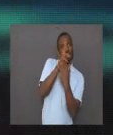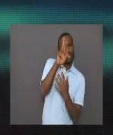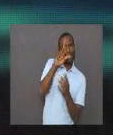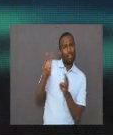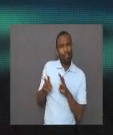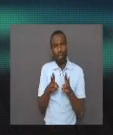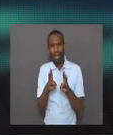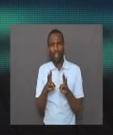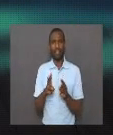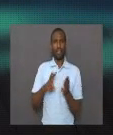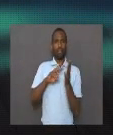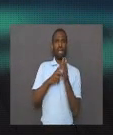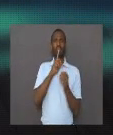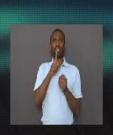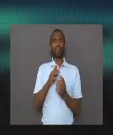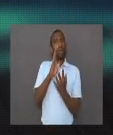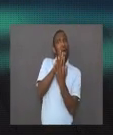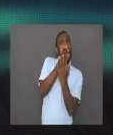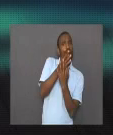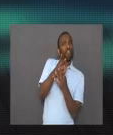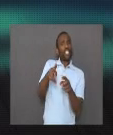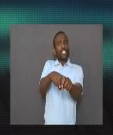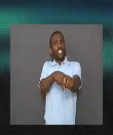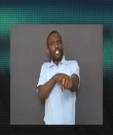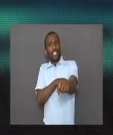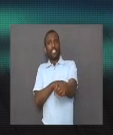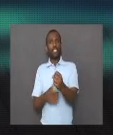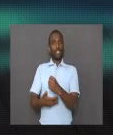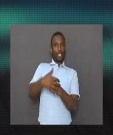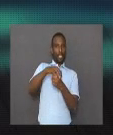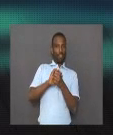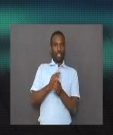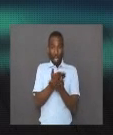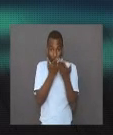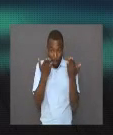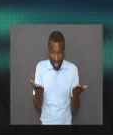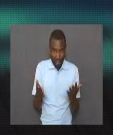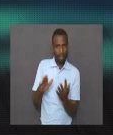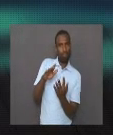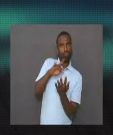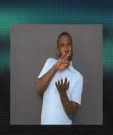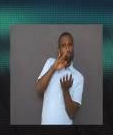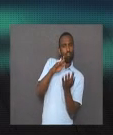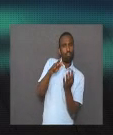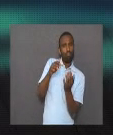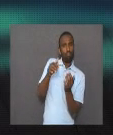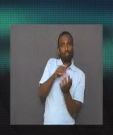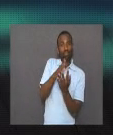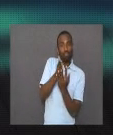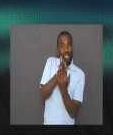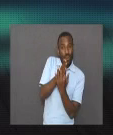The mean free path is the average distance covered by a particle